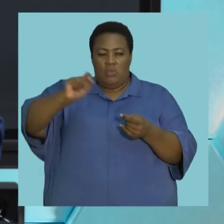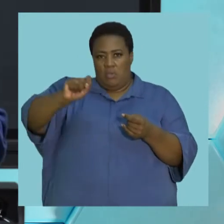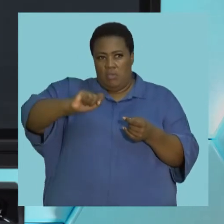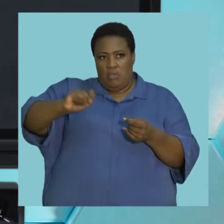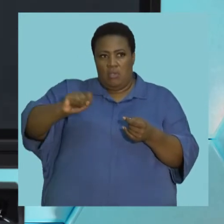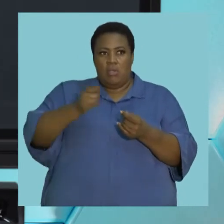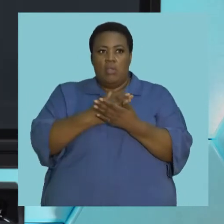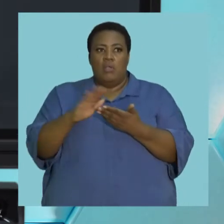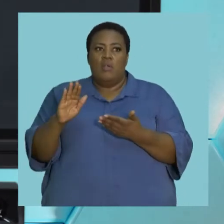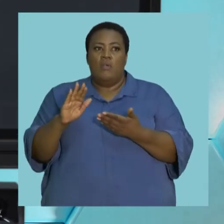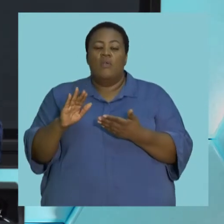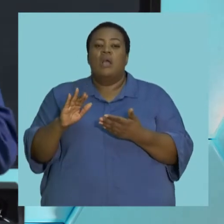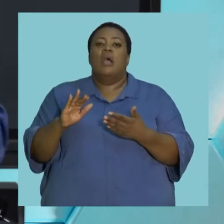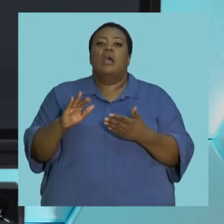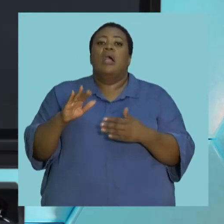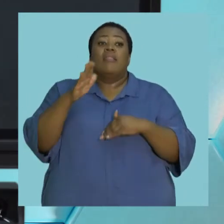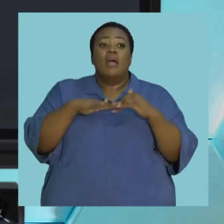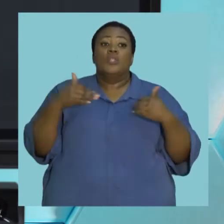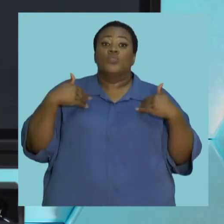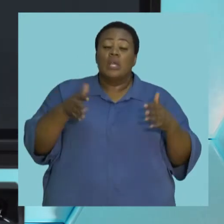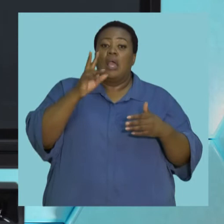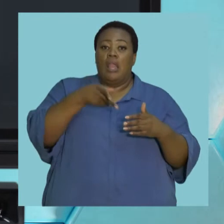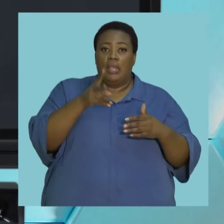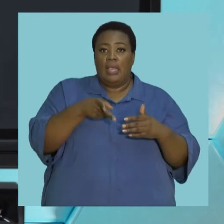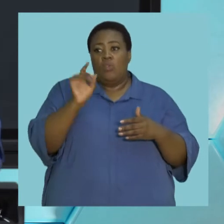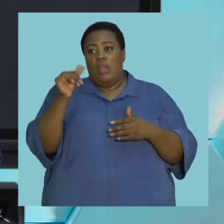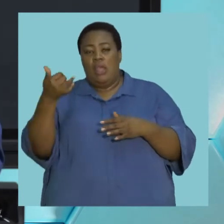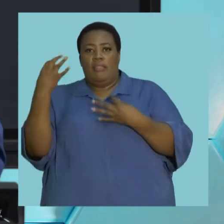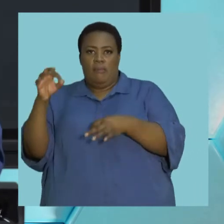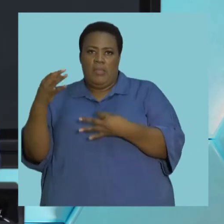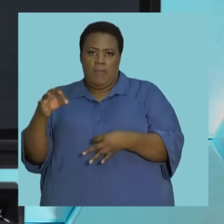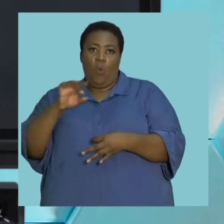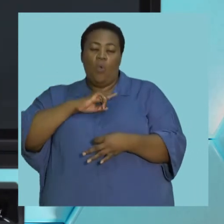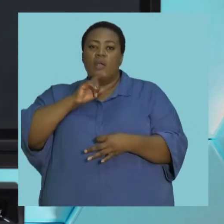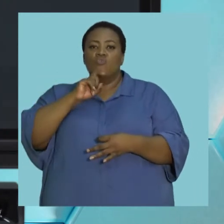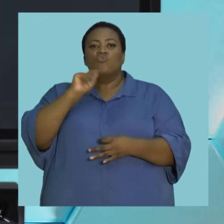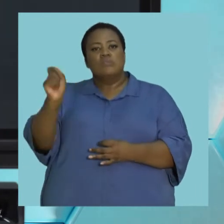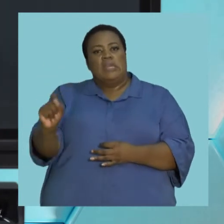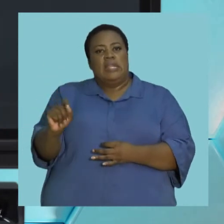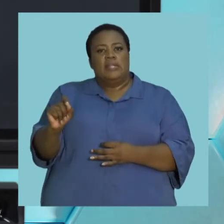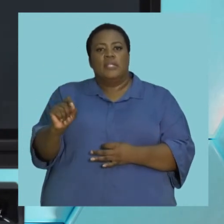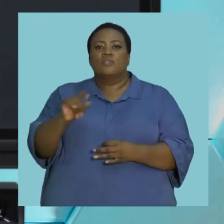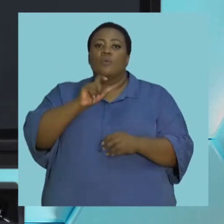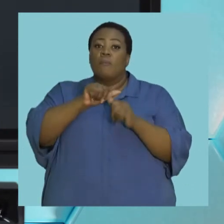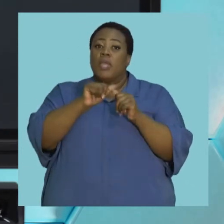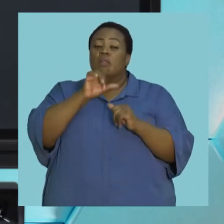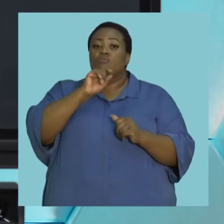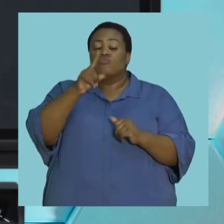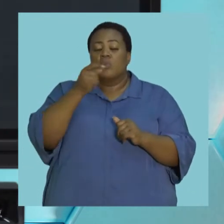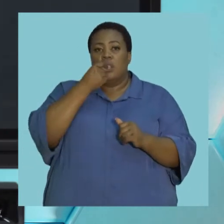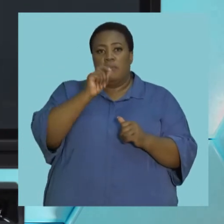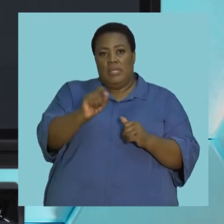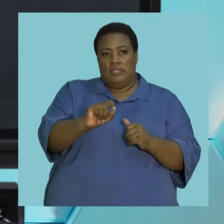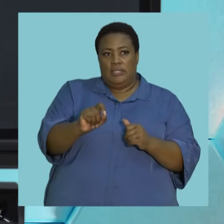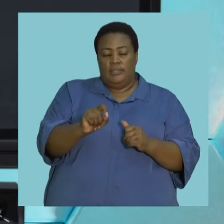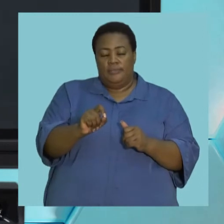off than to restart on a new set of paper because you've used pen. So do it in pencil, get it right, and then you